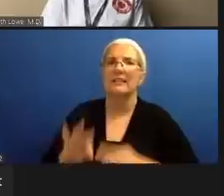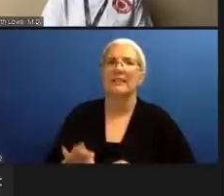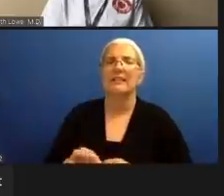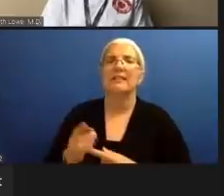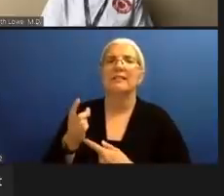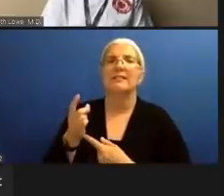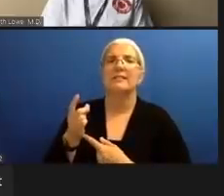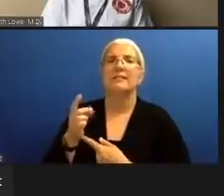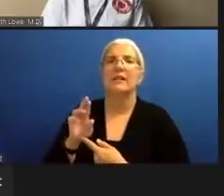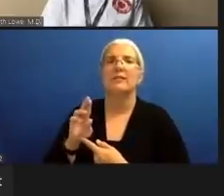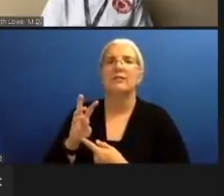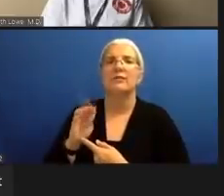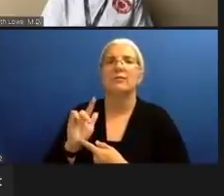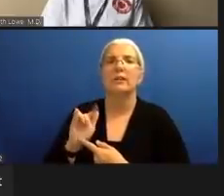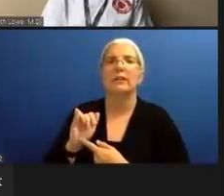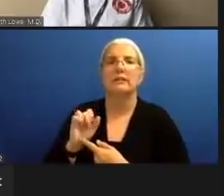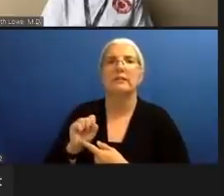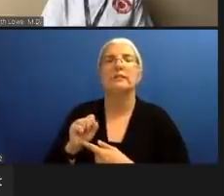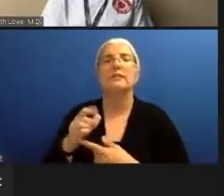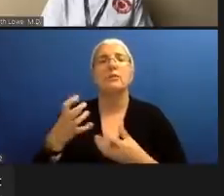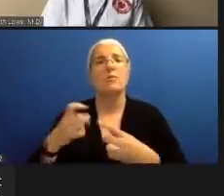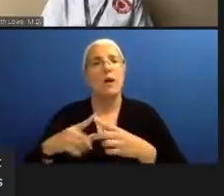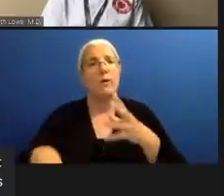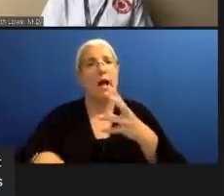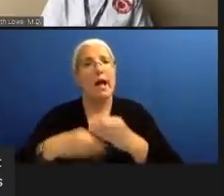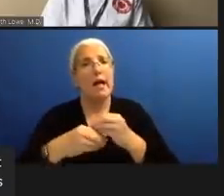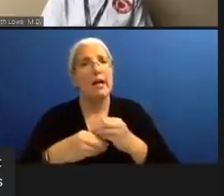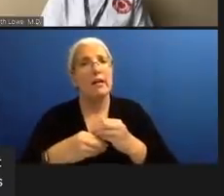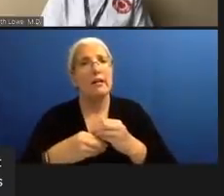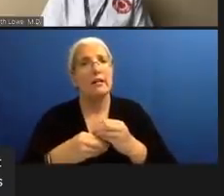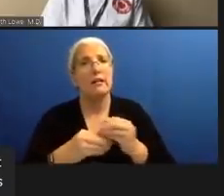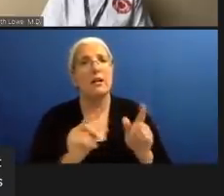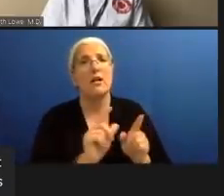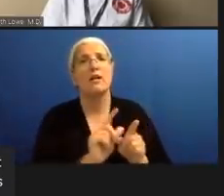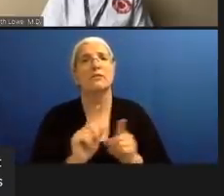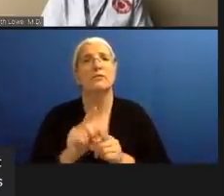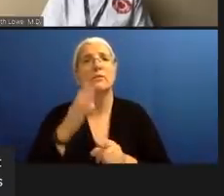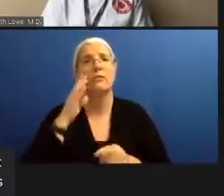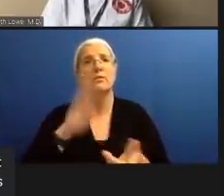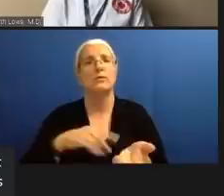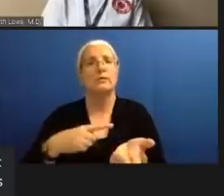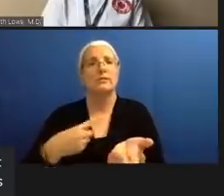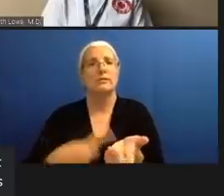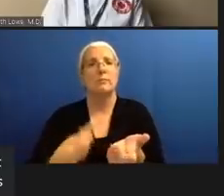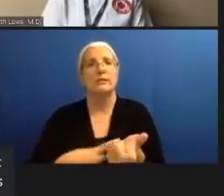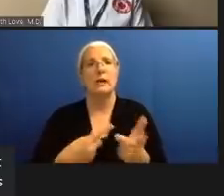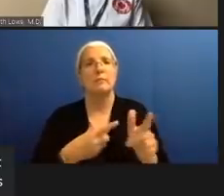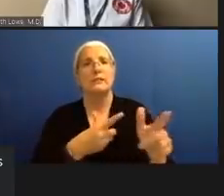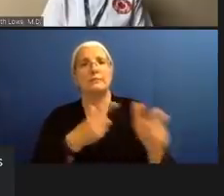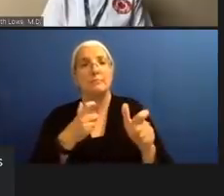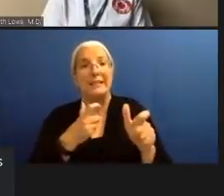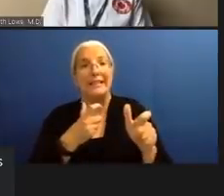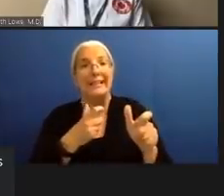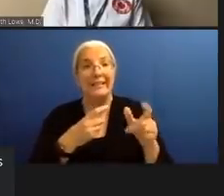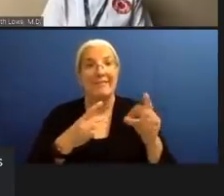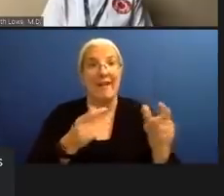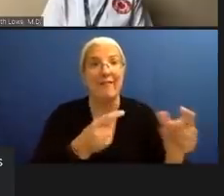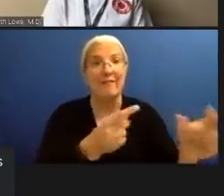you're trading. Sometimes you're trading accuracy for speed, and that's unfortunately with the Abbott test, the rapid